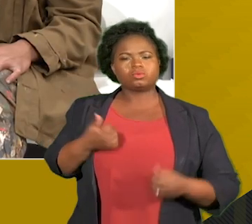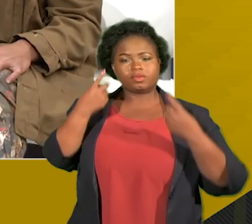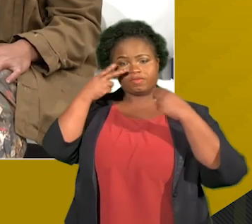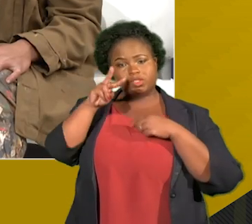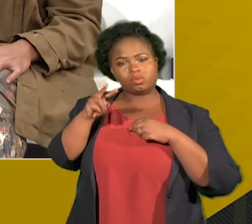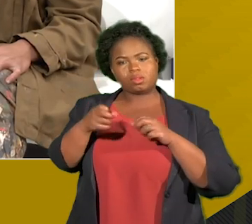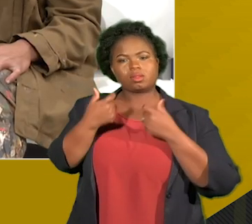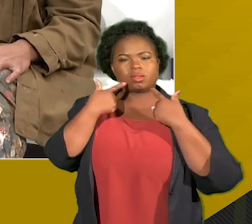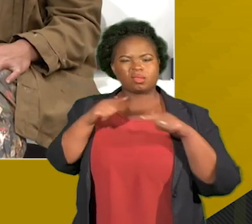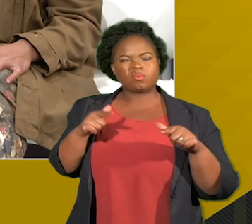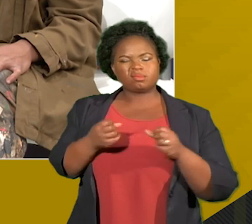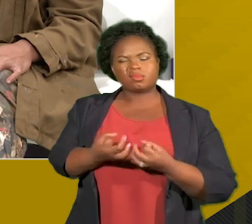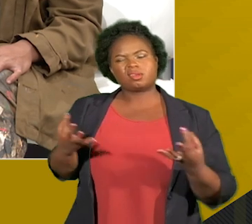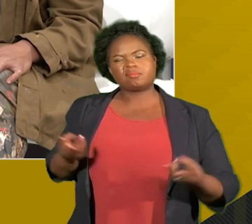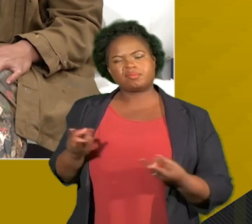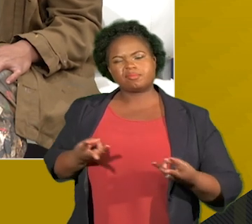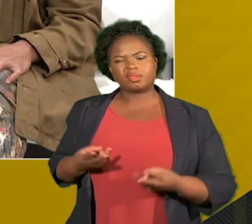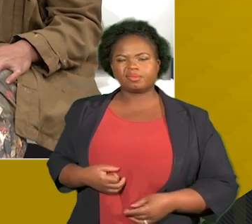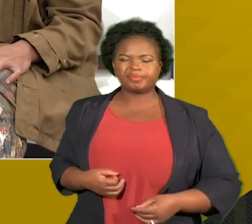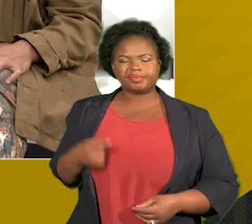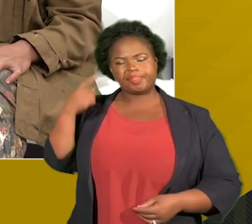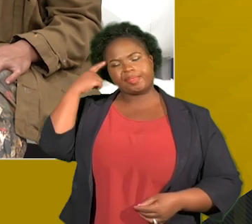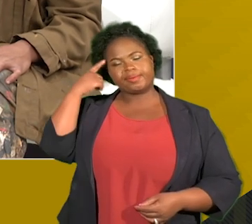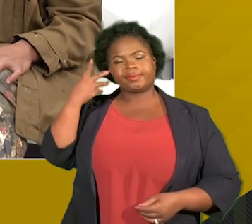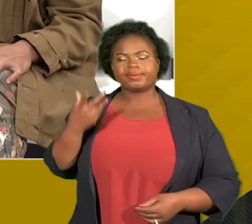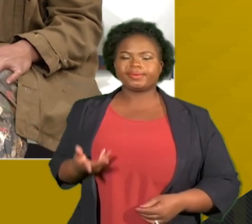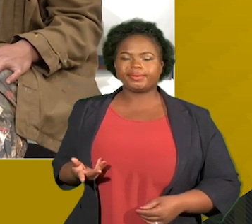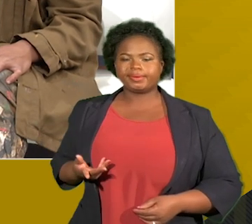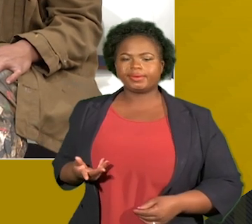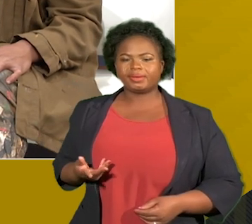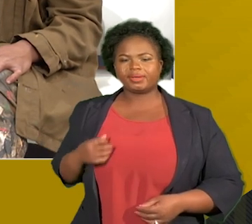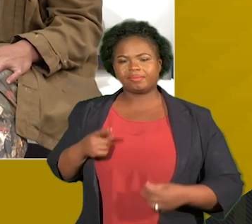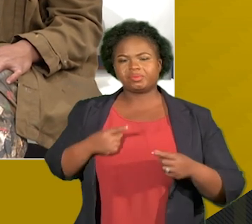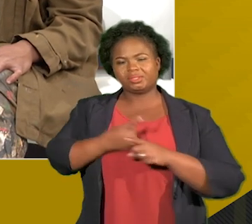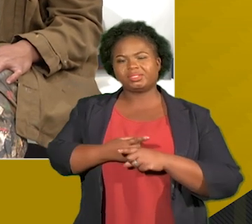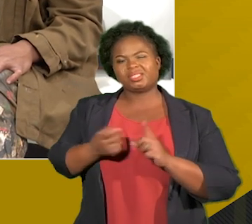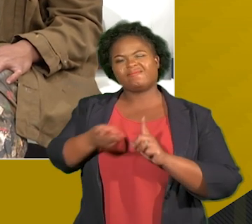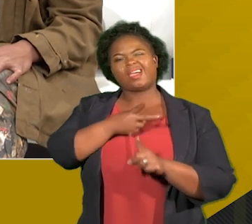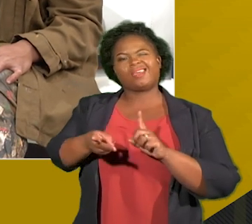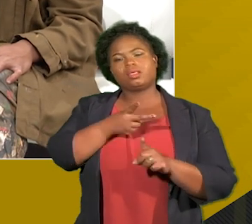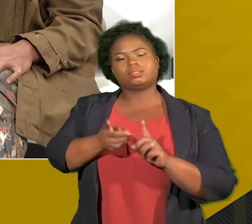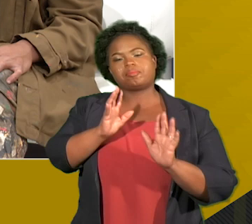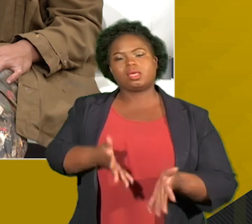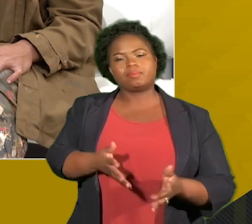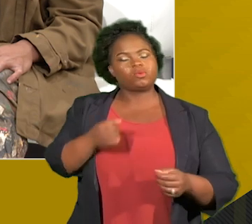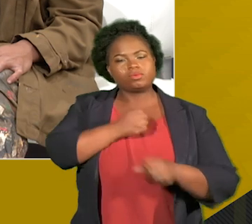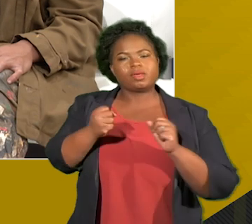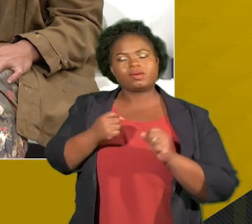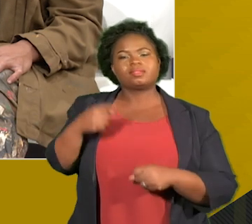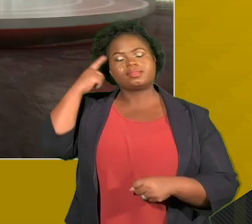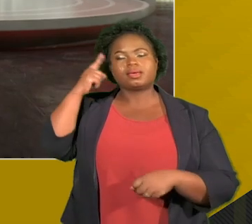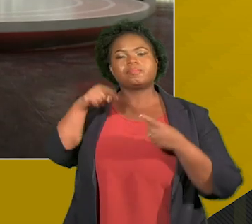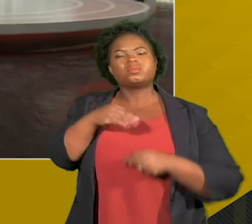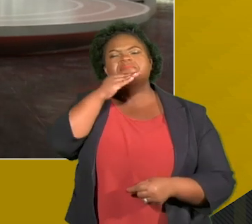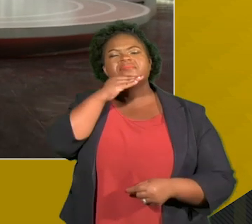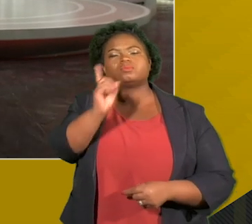language, I think a lot of the time we get stuck up on the eroticness or the violence behind it and the gore behind it. Instead of the message. And